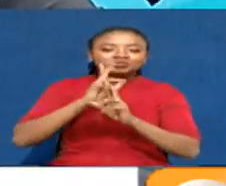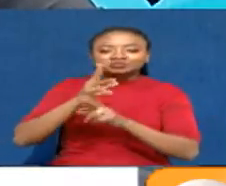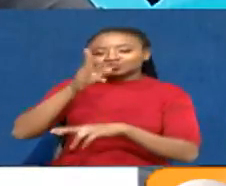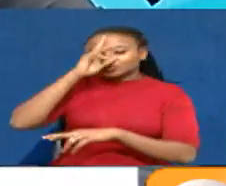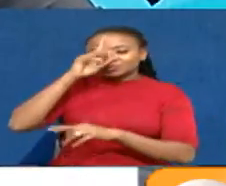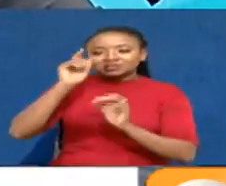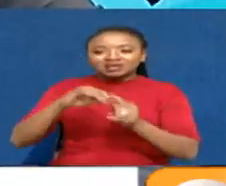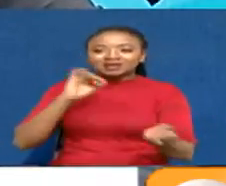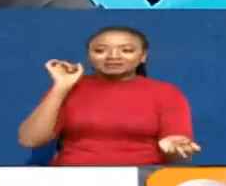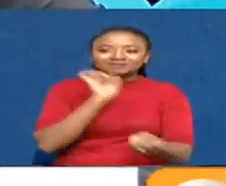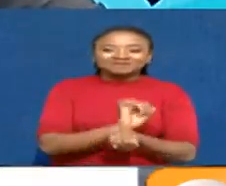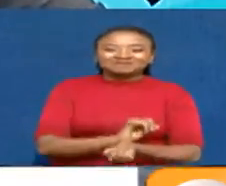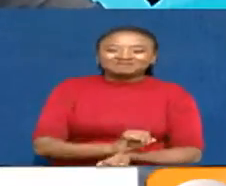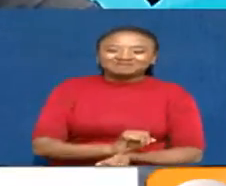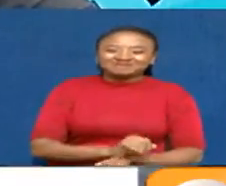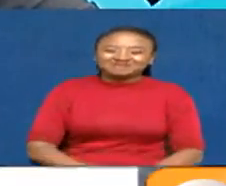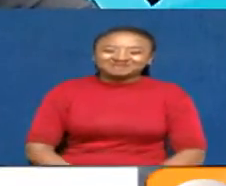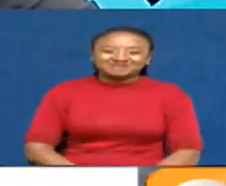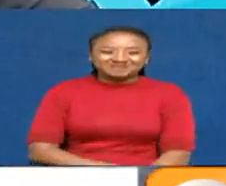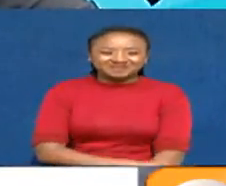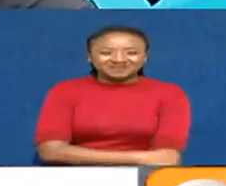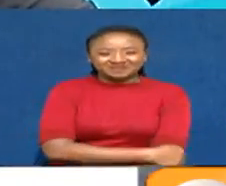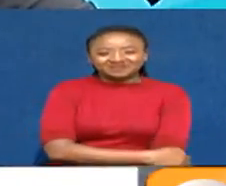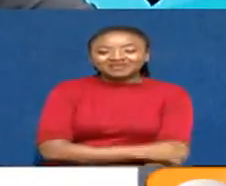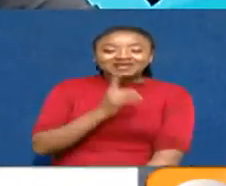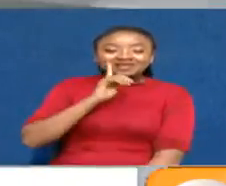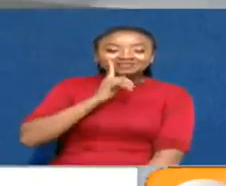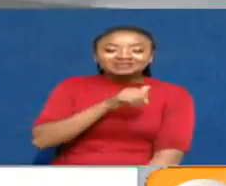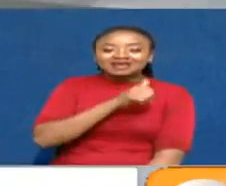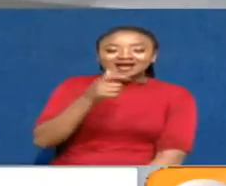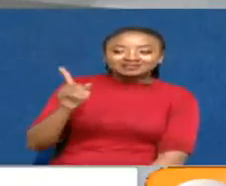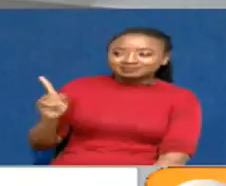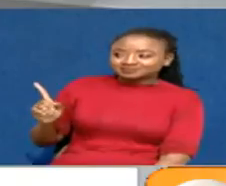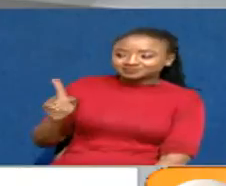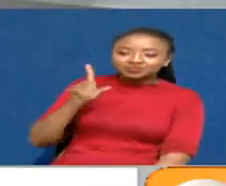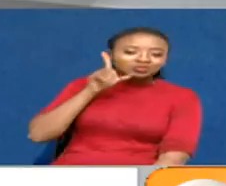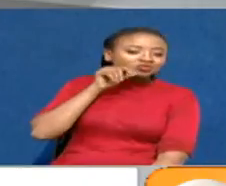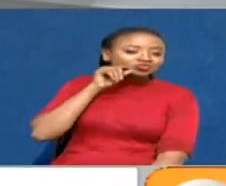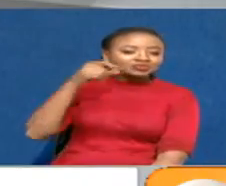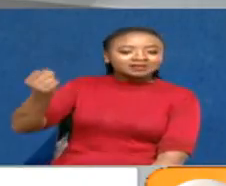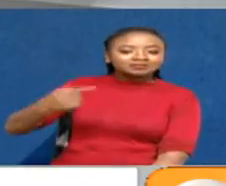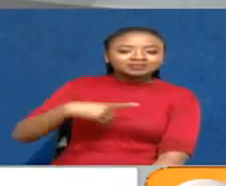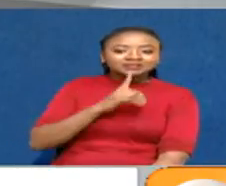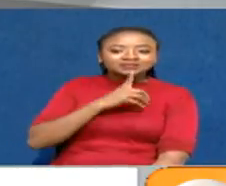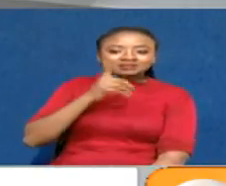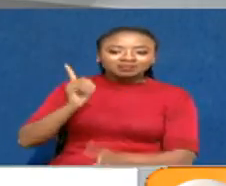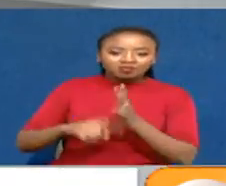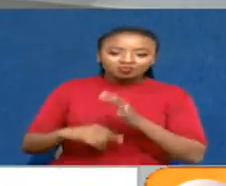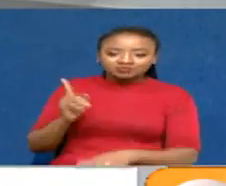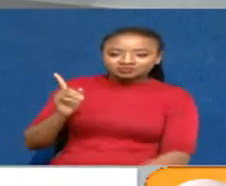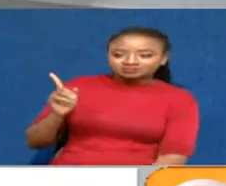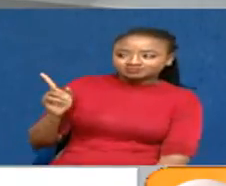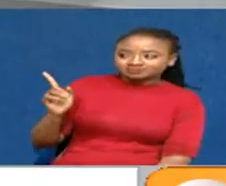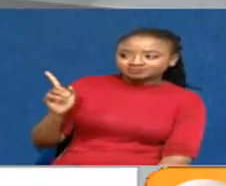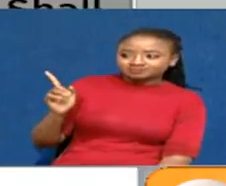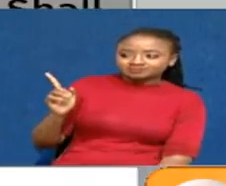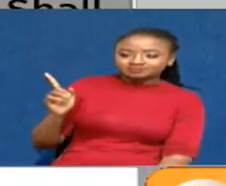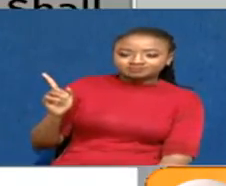with them perpendicularly. Okay. There's big enough questions that are coming through on Twitter here. I see Jacob Abere says, ask